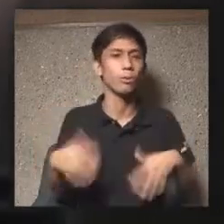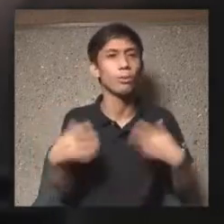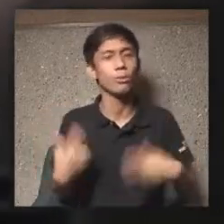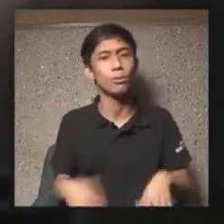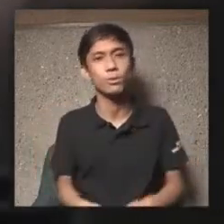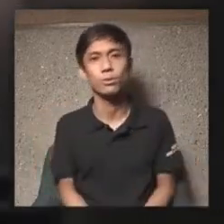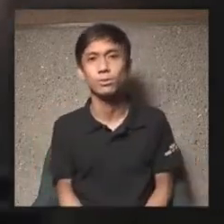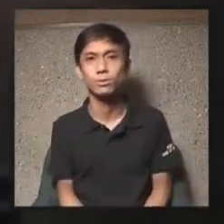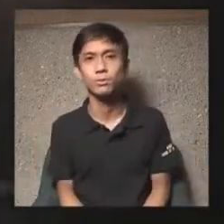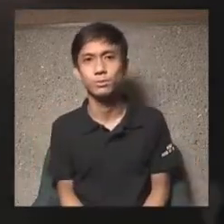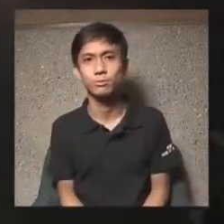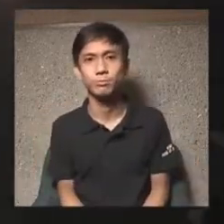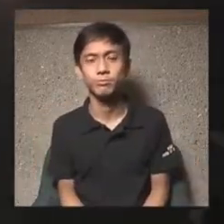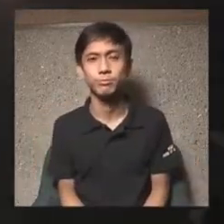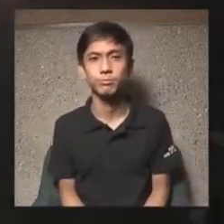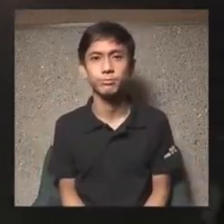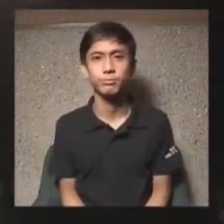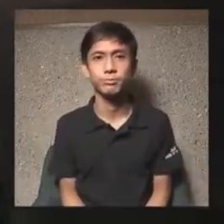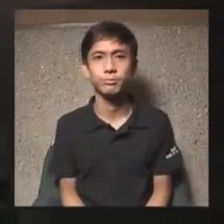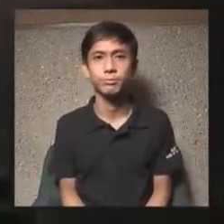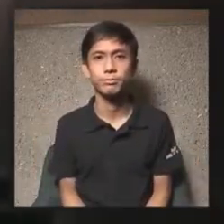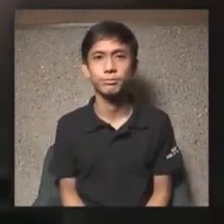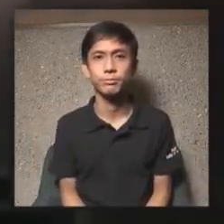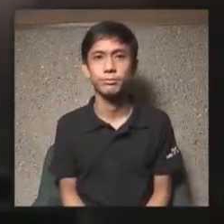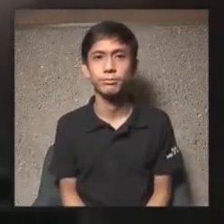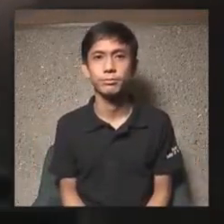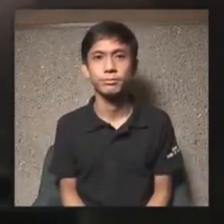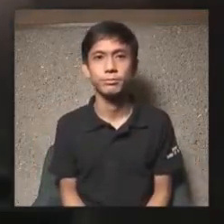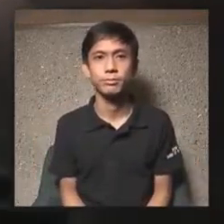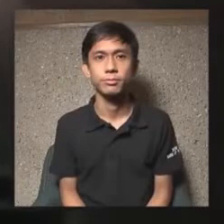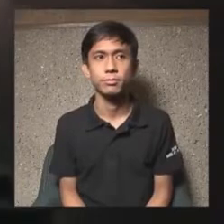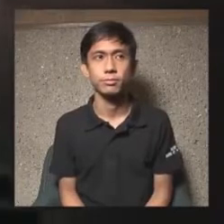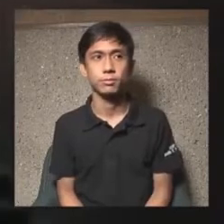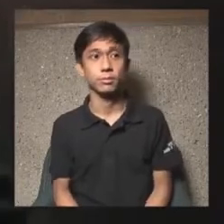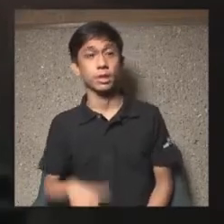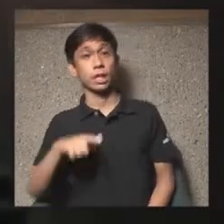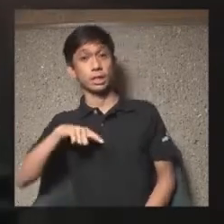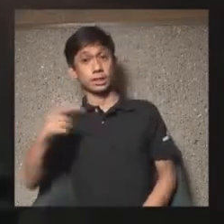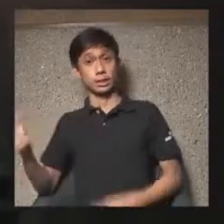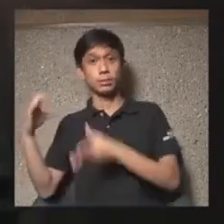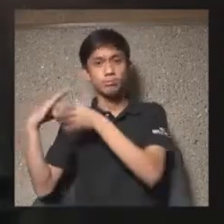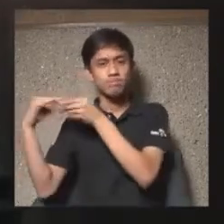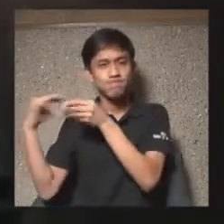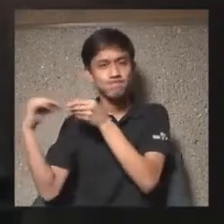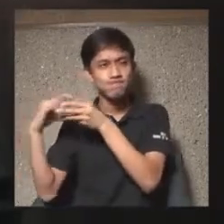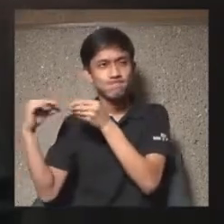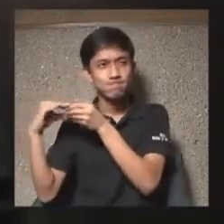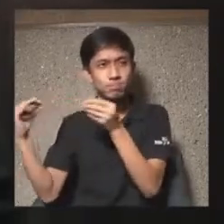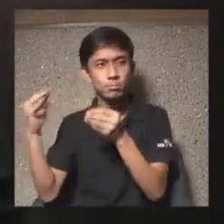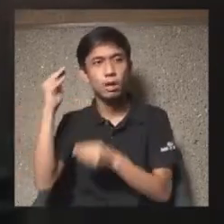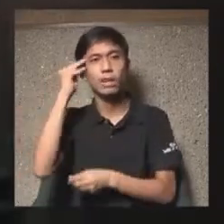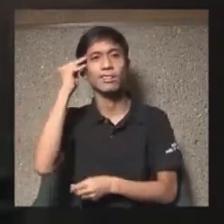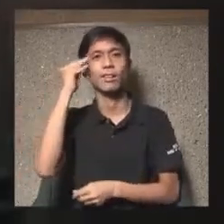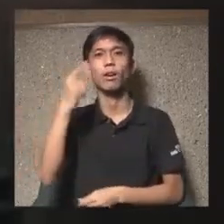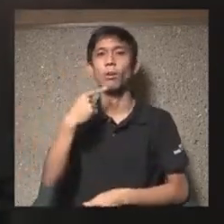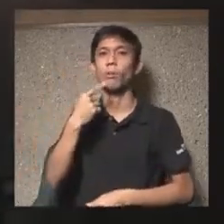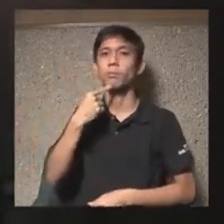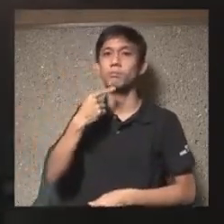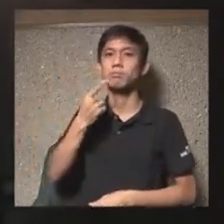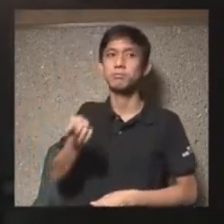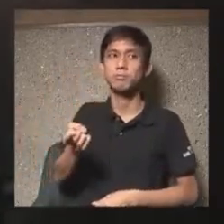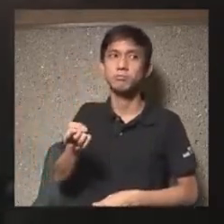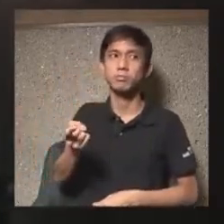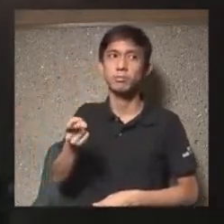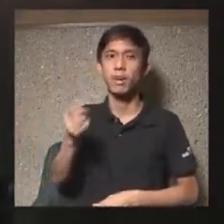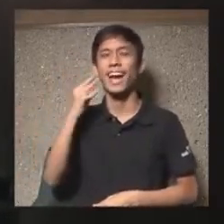I was telling this story to Mike. And Mike Joseph was just laughing and laughing. And then he